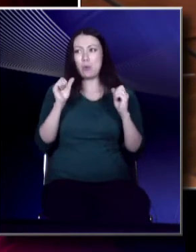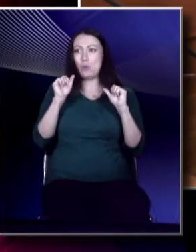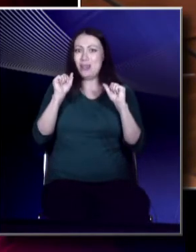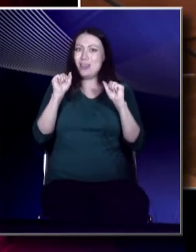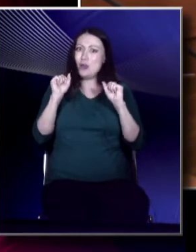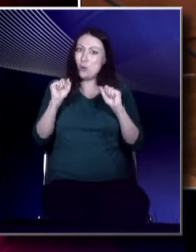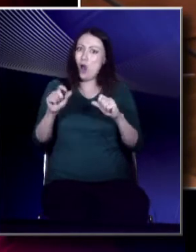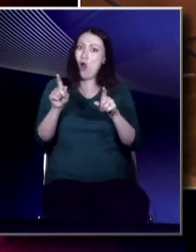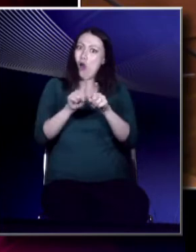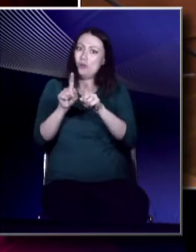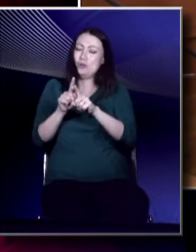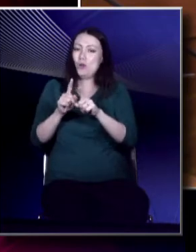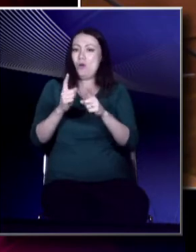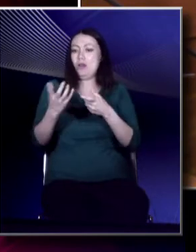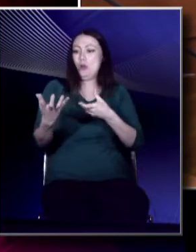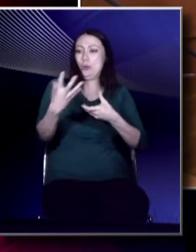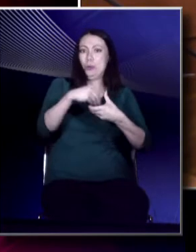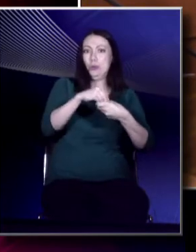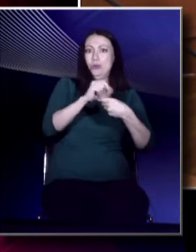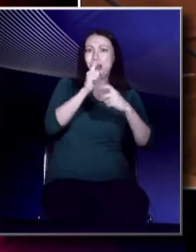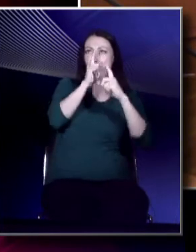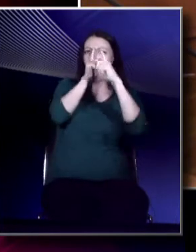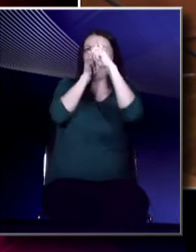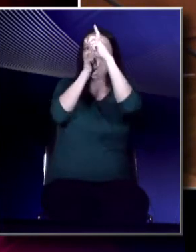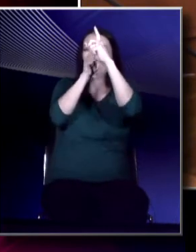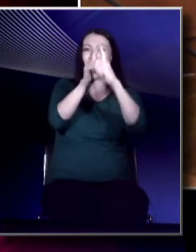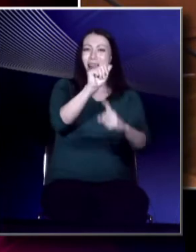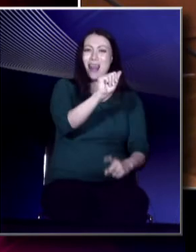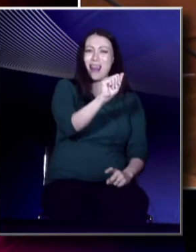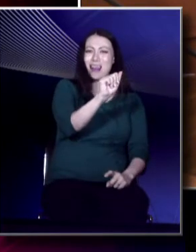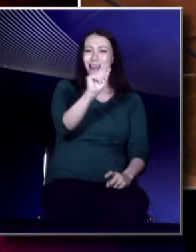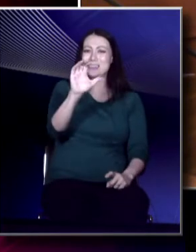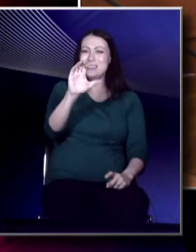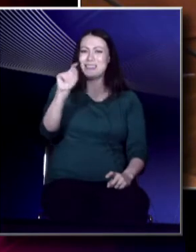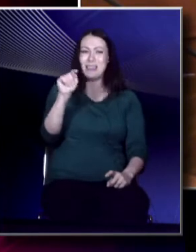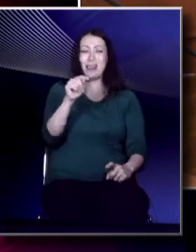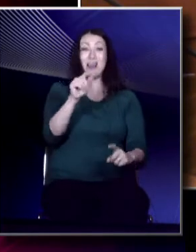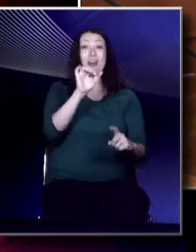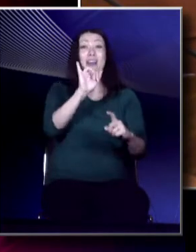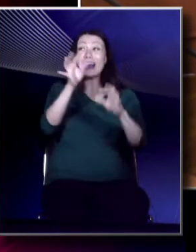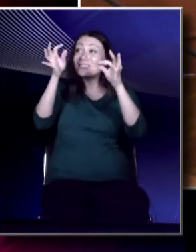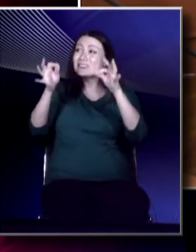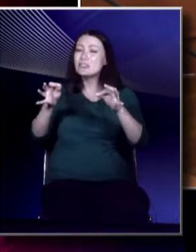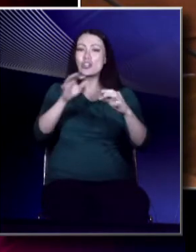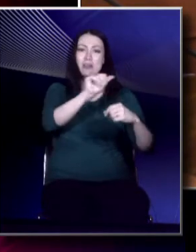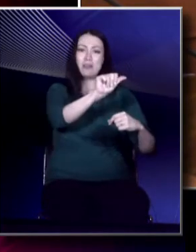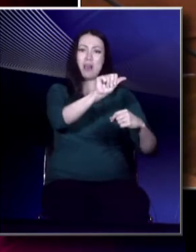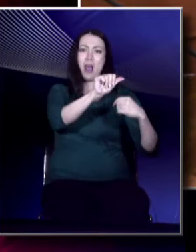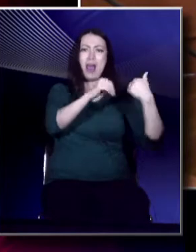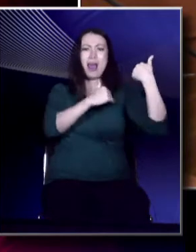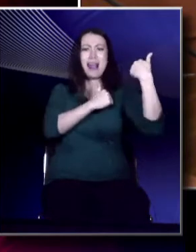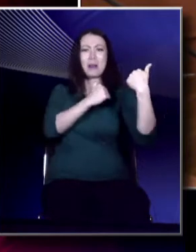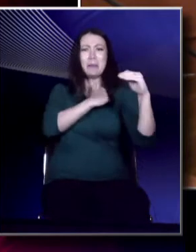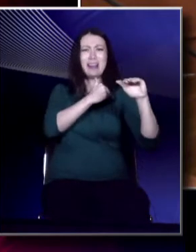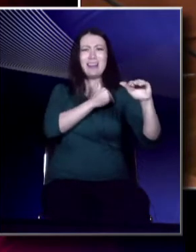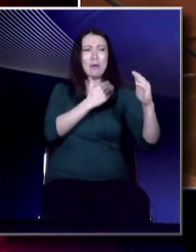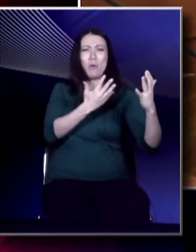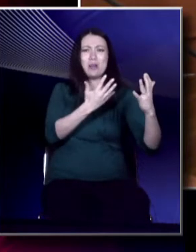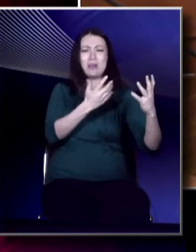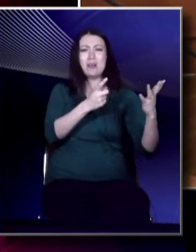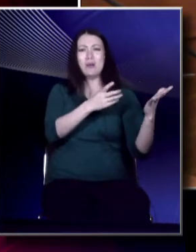of ACT. What's the accountability for the decision? What data shows that she's a poor fit for that